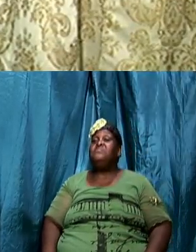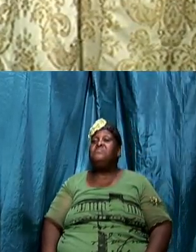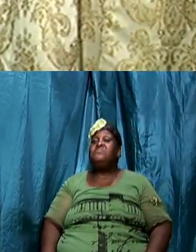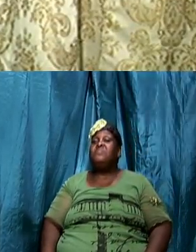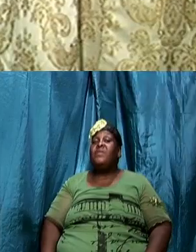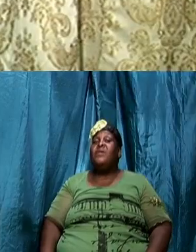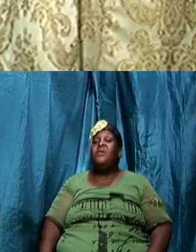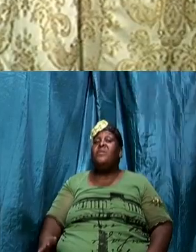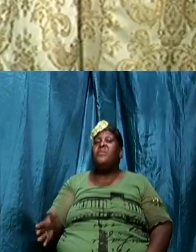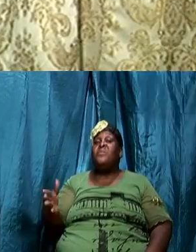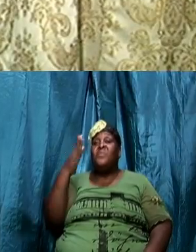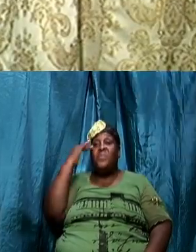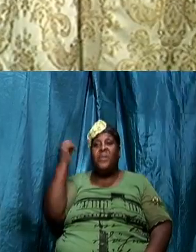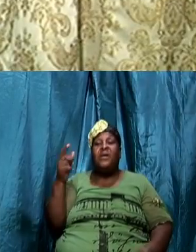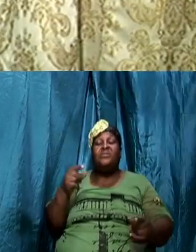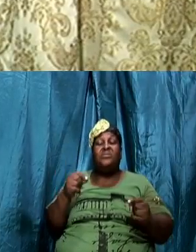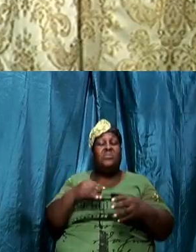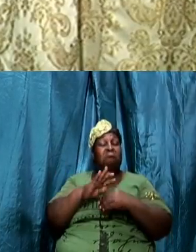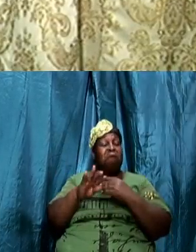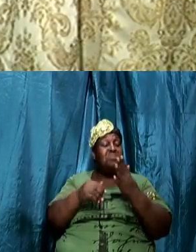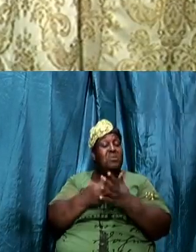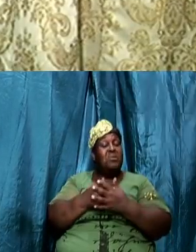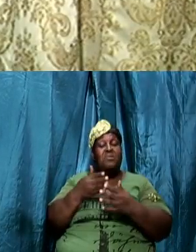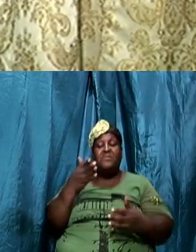And while they were doing all of that,